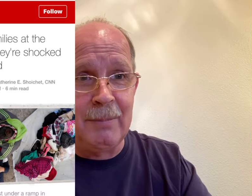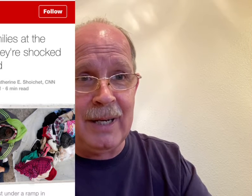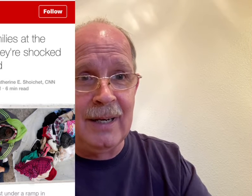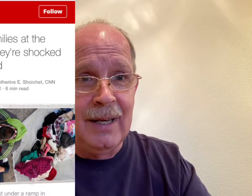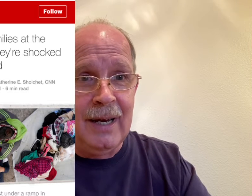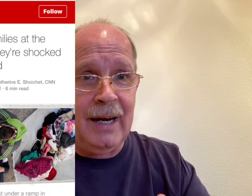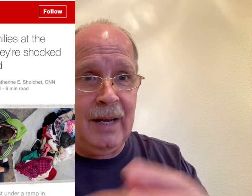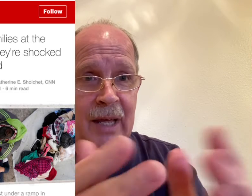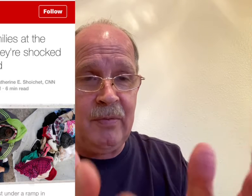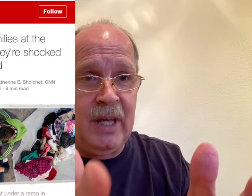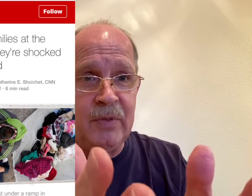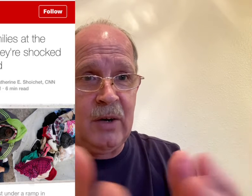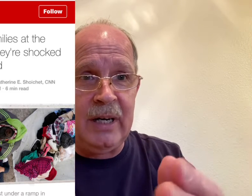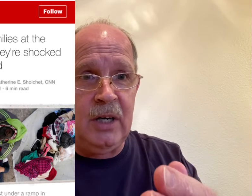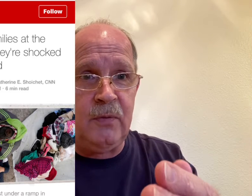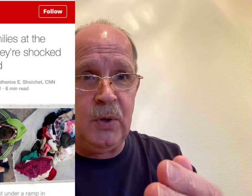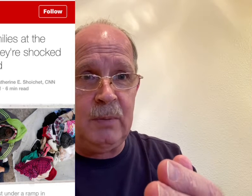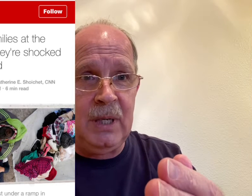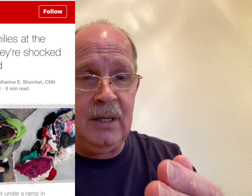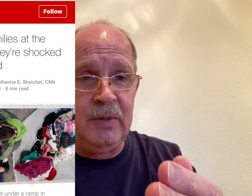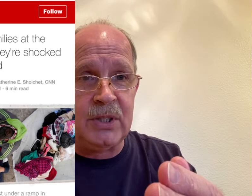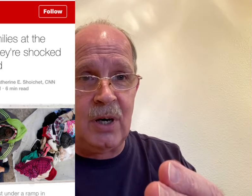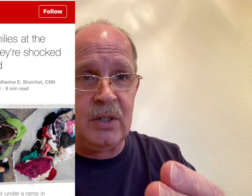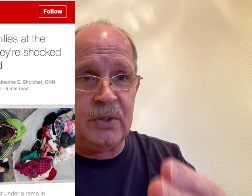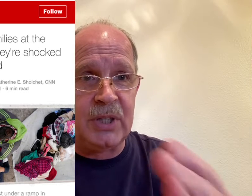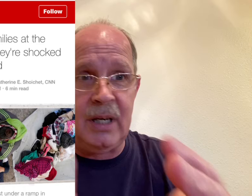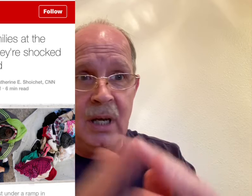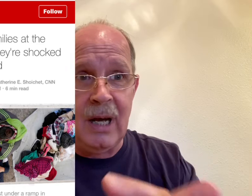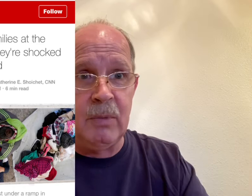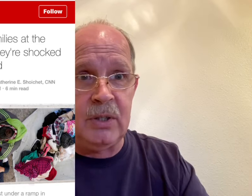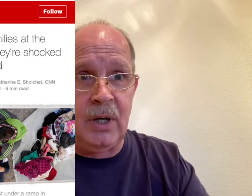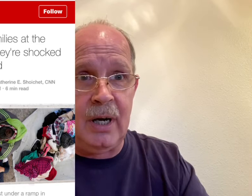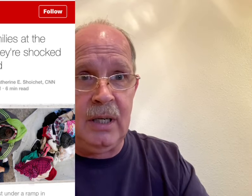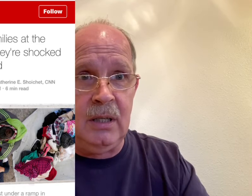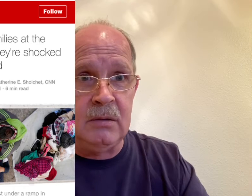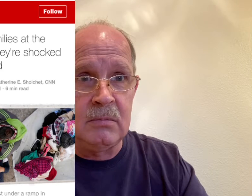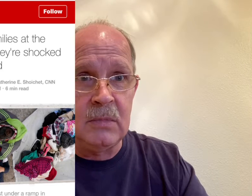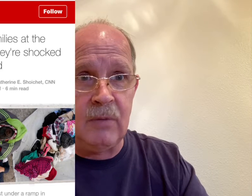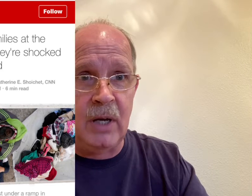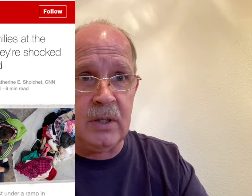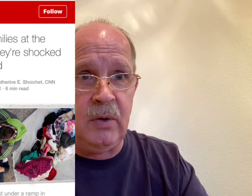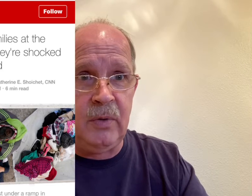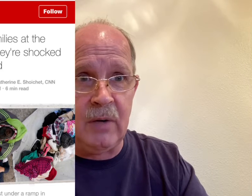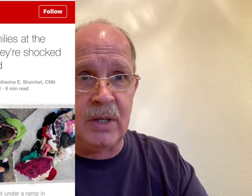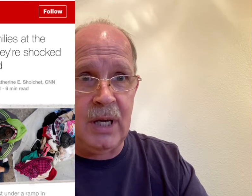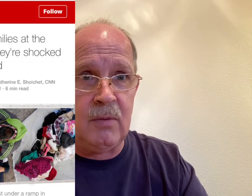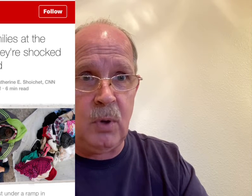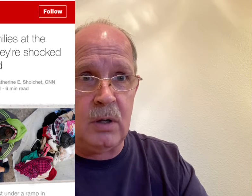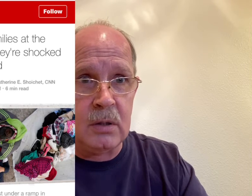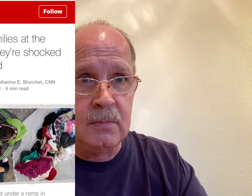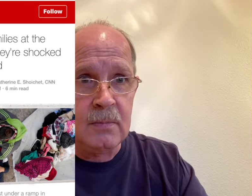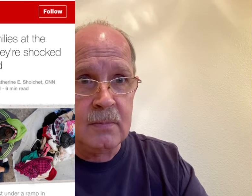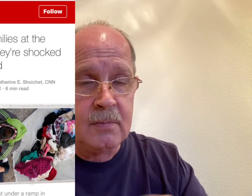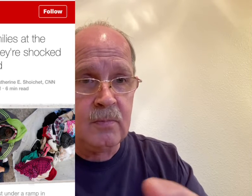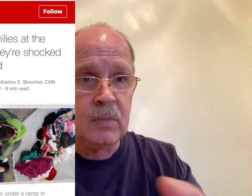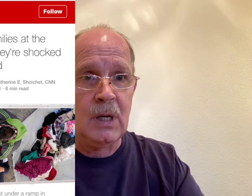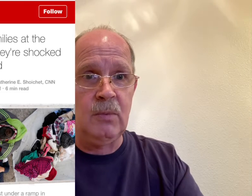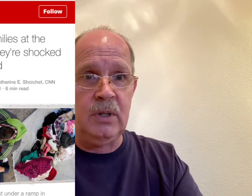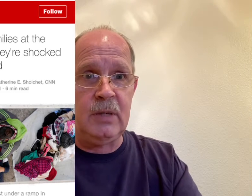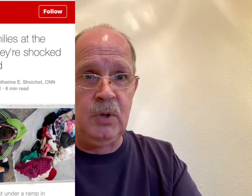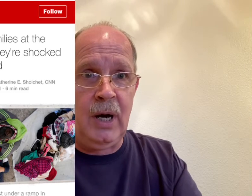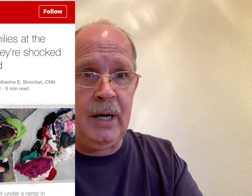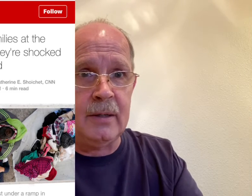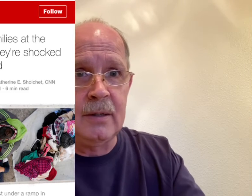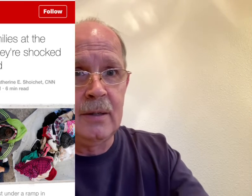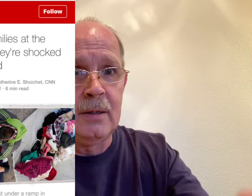I mean, and they are interviewing men in this article saying, I'm going to try again. I've got to go in there. I've got to have work. I'm going